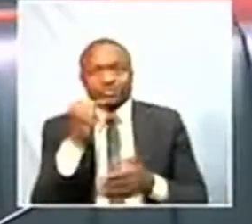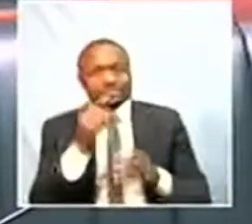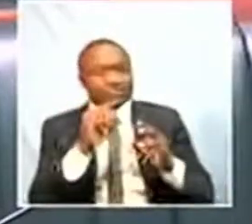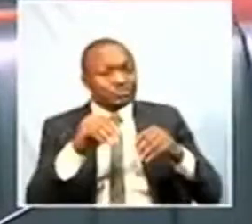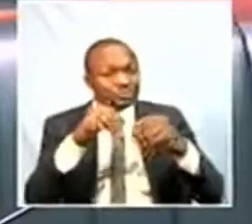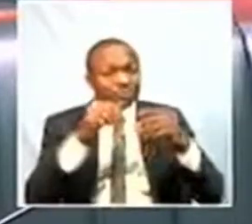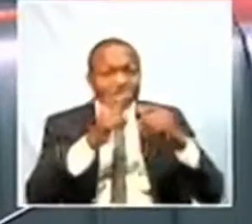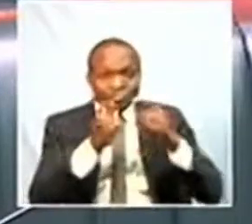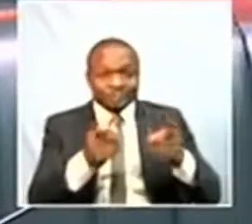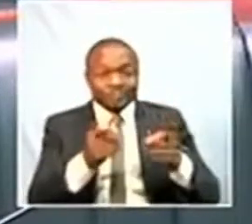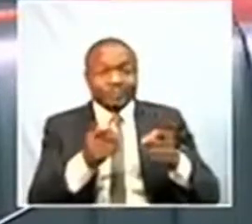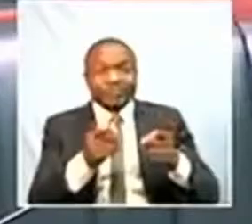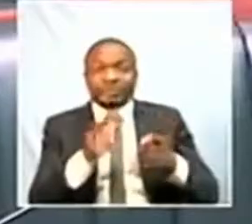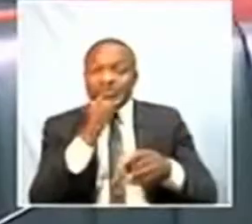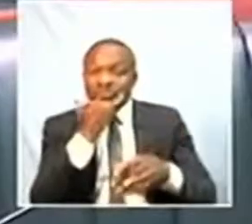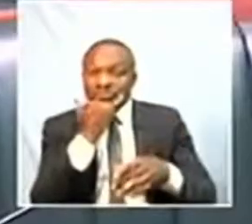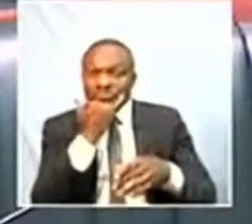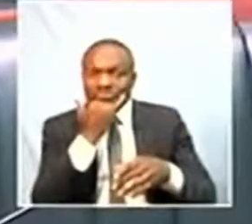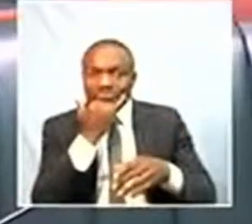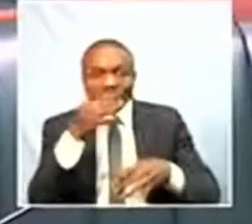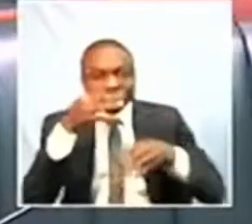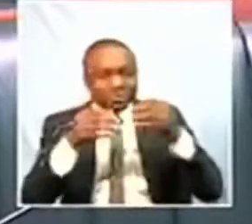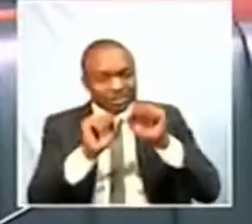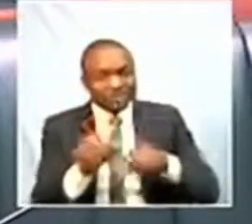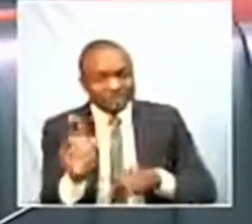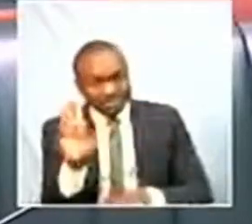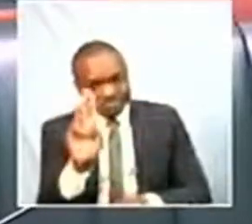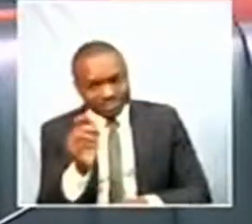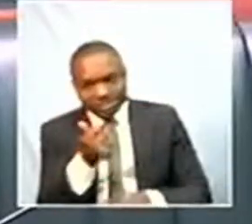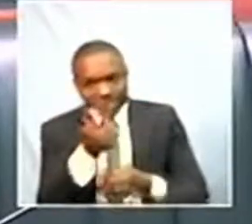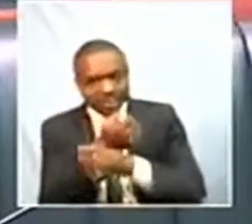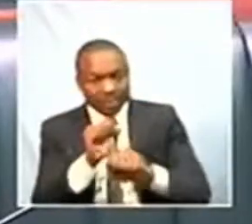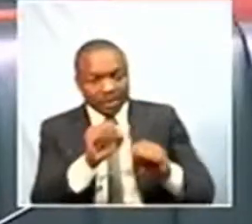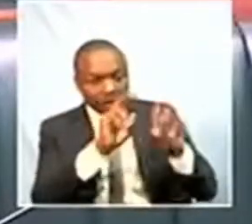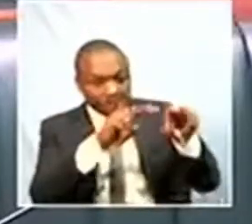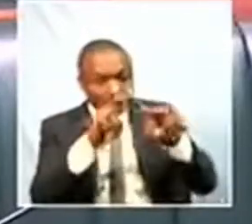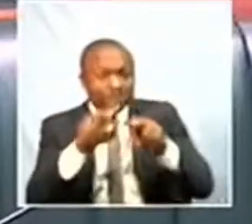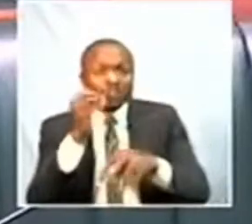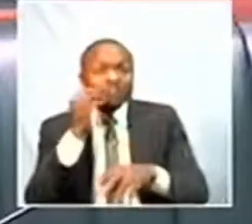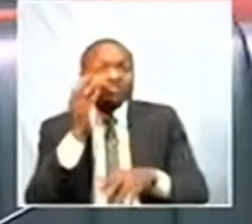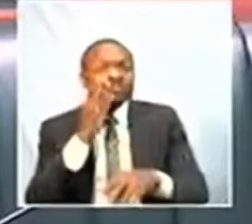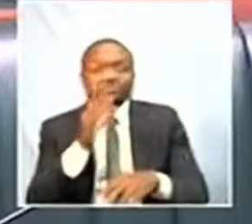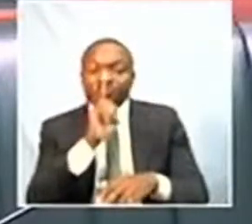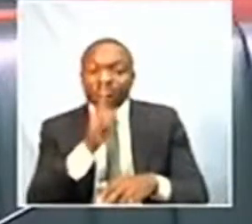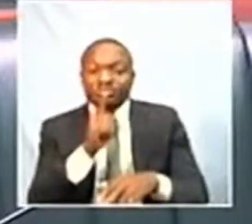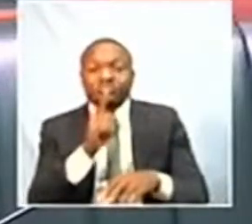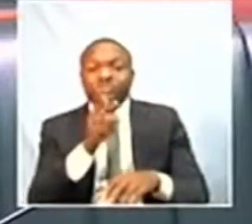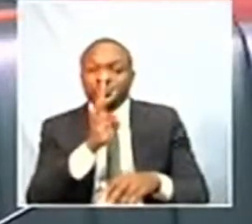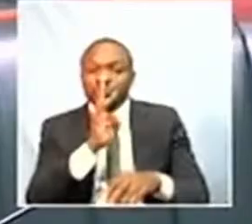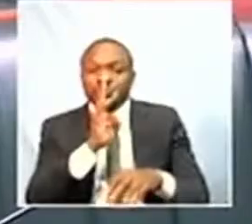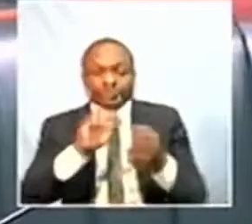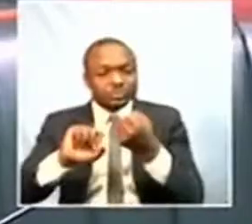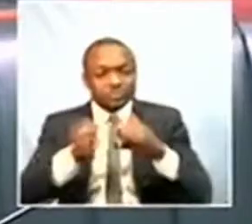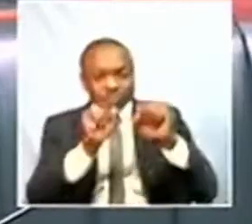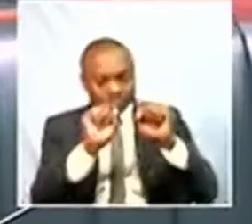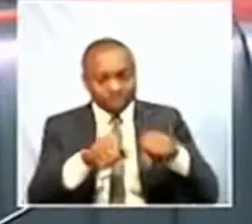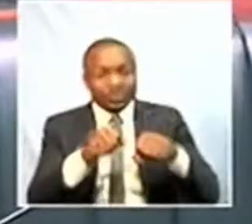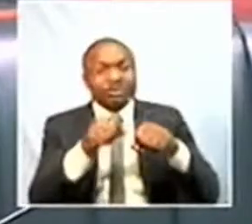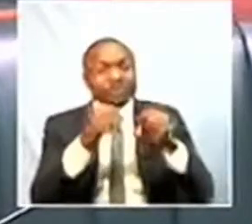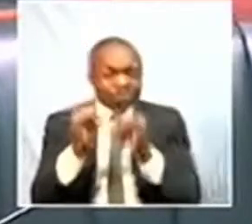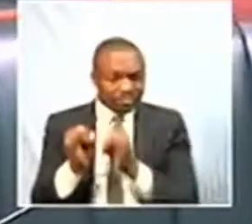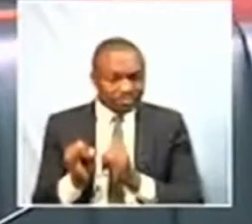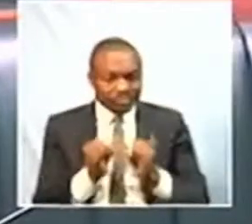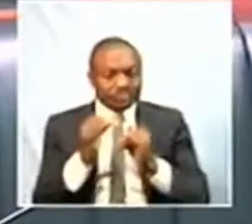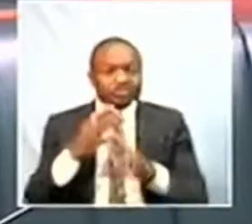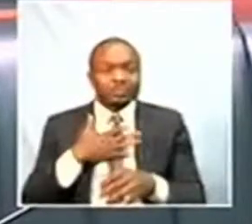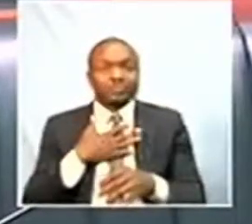deliberately, but also mistakenly. But Madam Speaker, if we can use initiatives of monitoring our homes, surely water conservation can be implemented. My